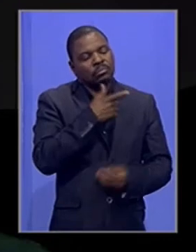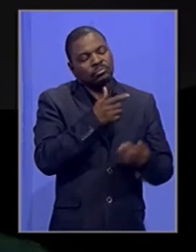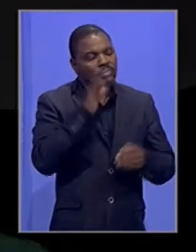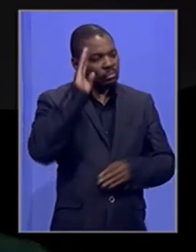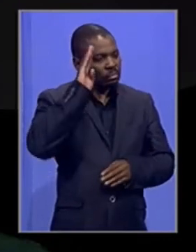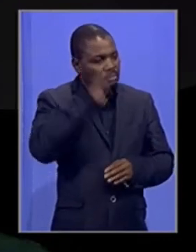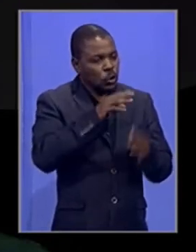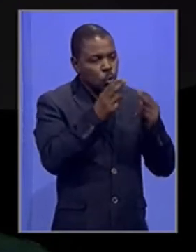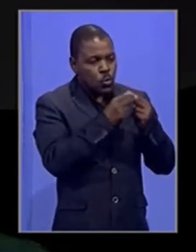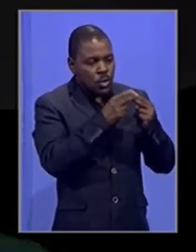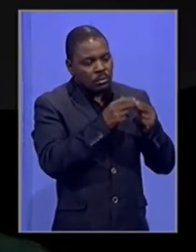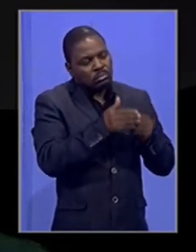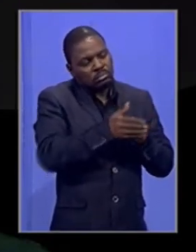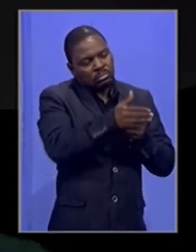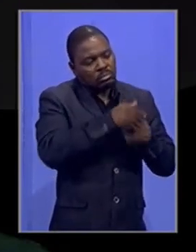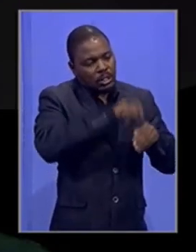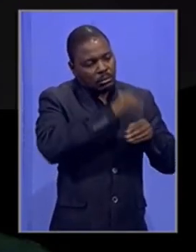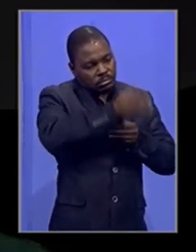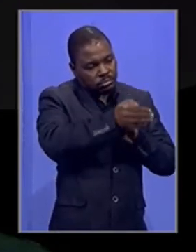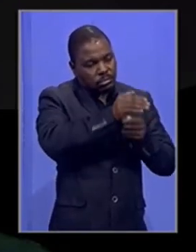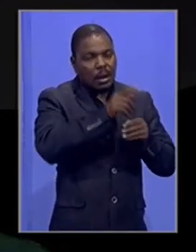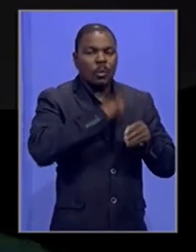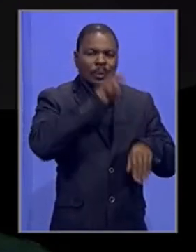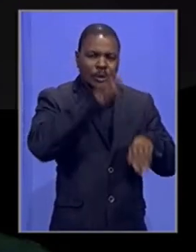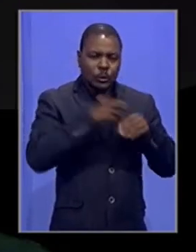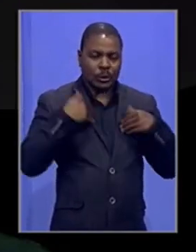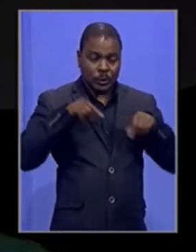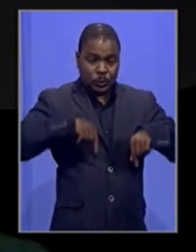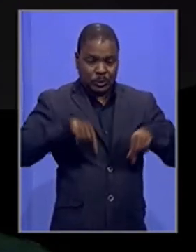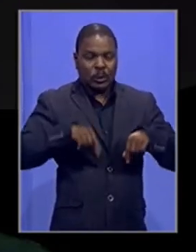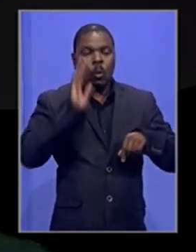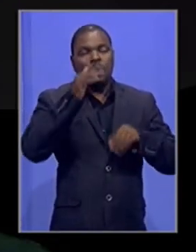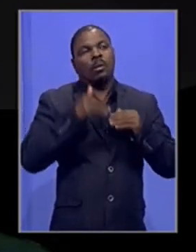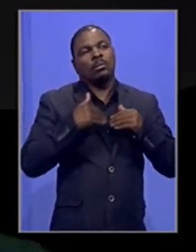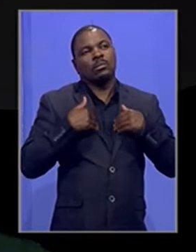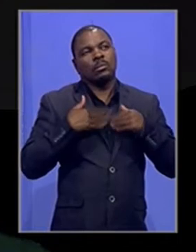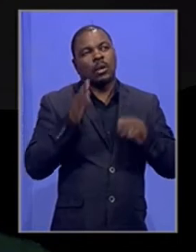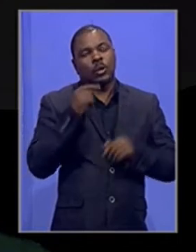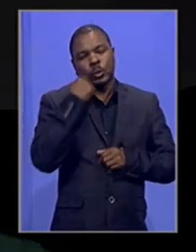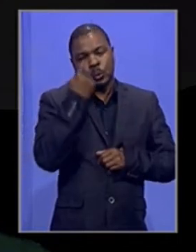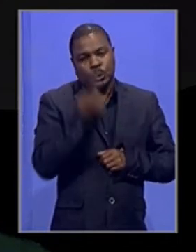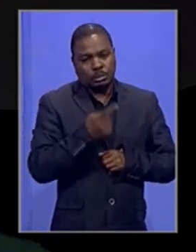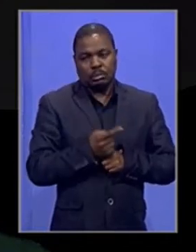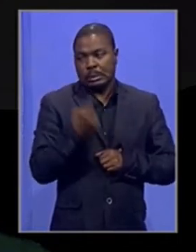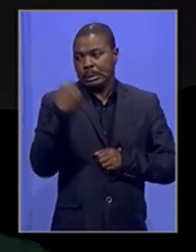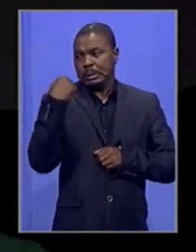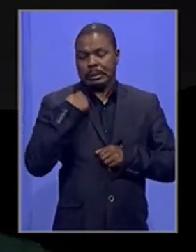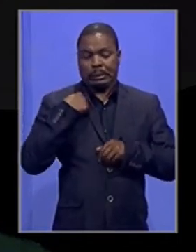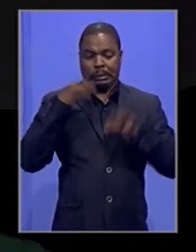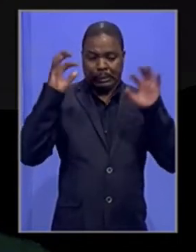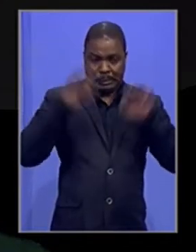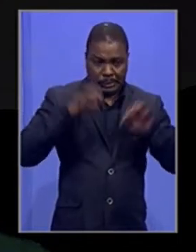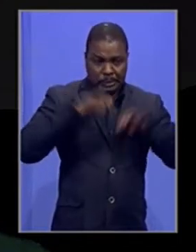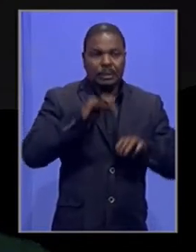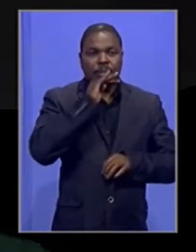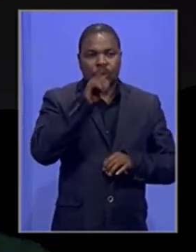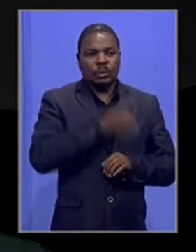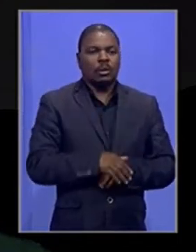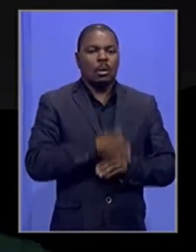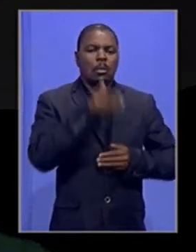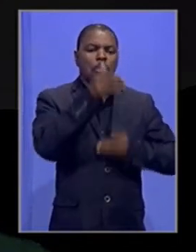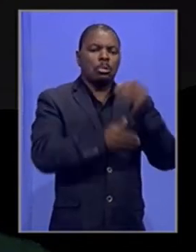residential units, which was supposed to have started today, will start tomorrow. Recent rains have disrupted